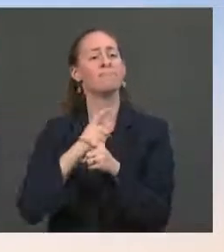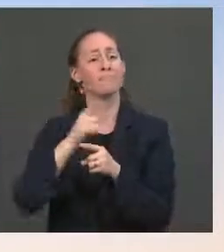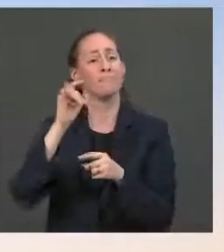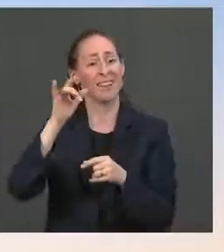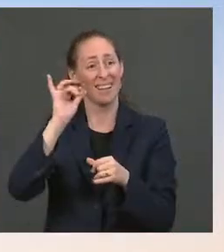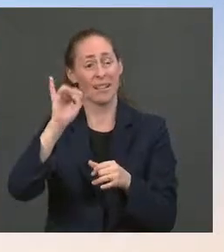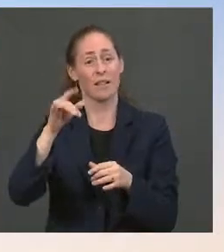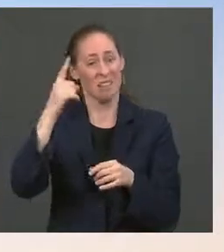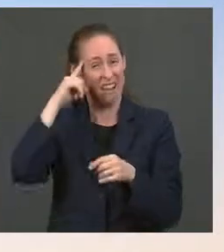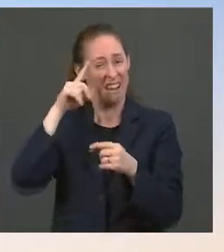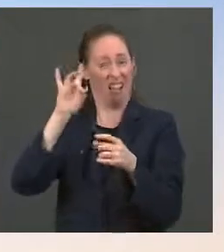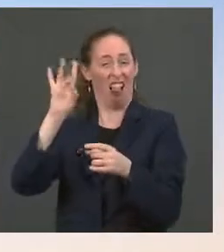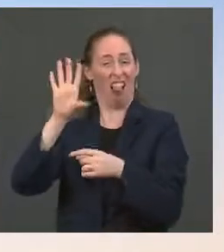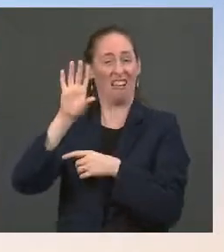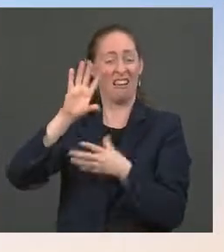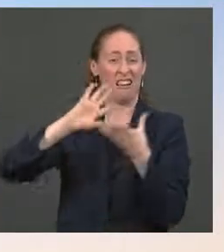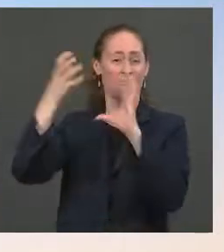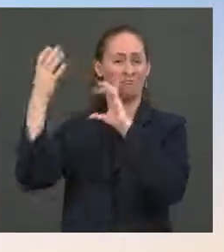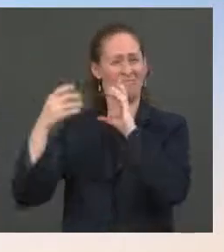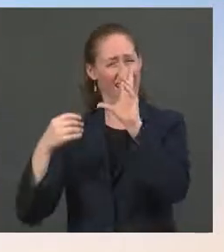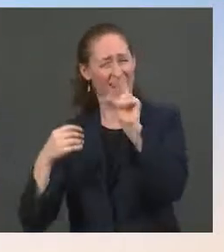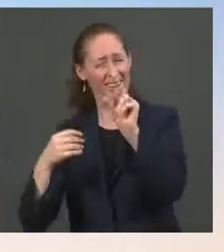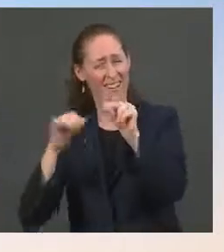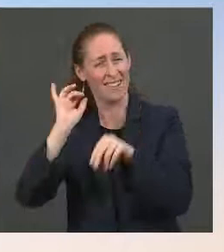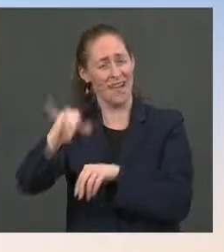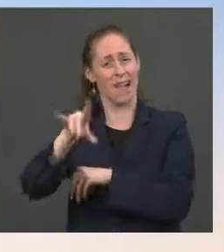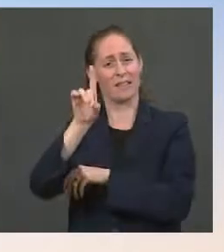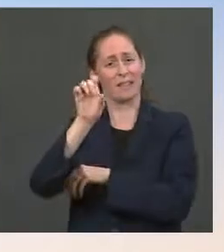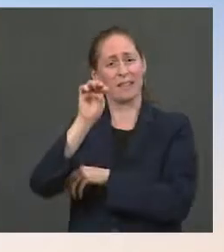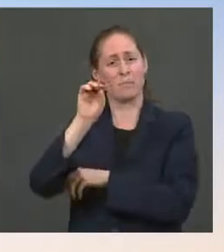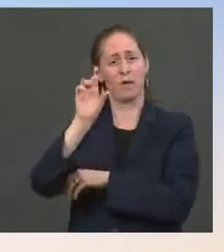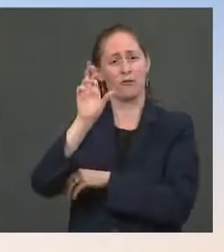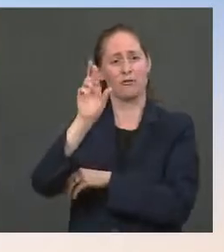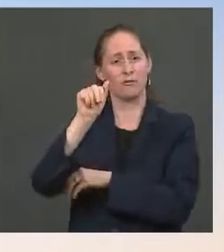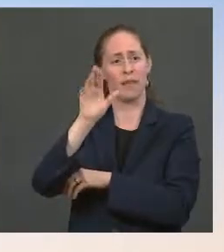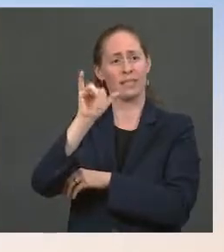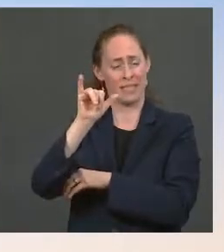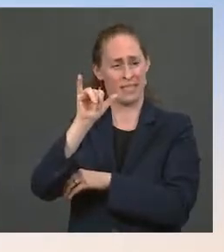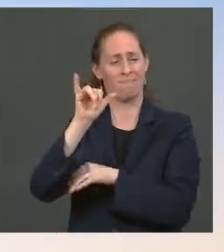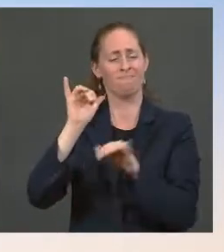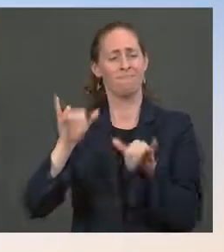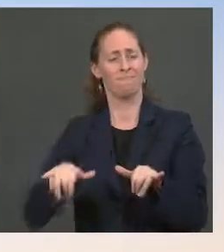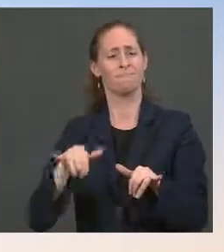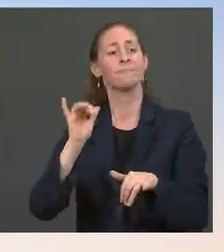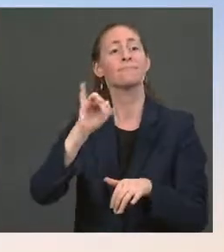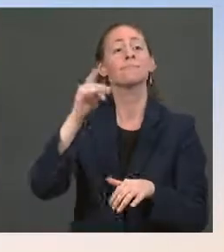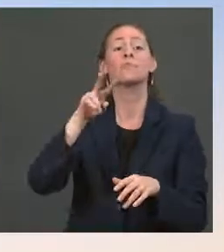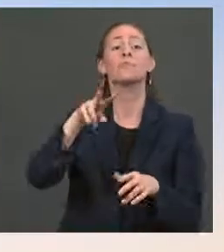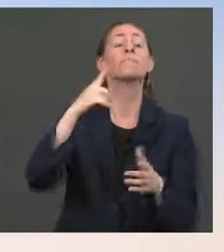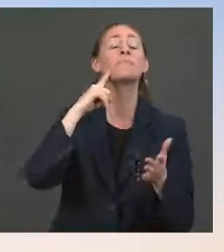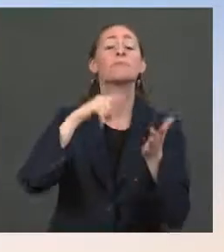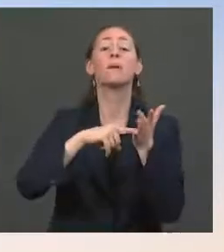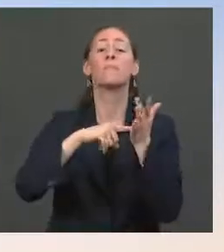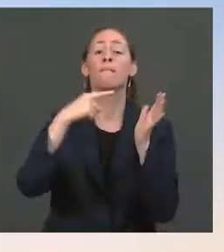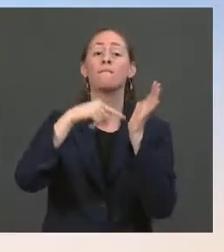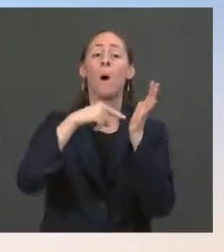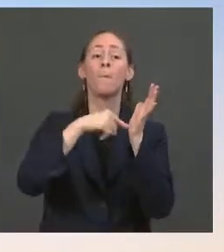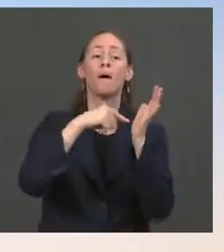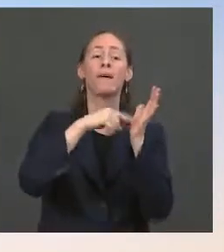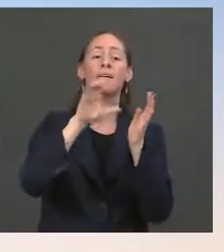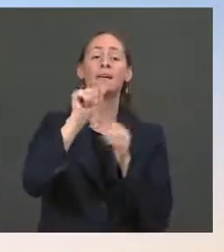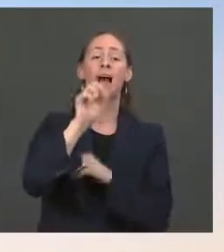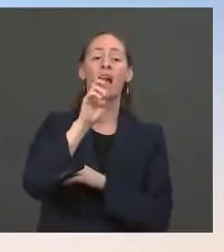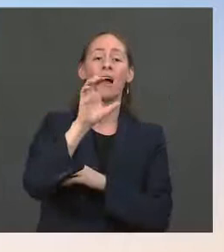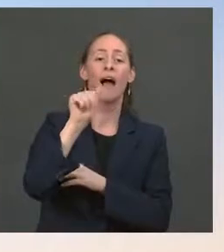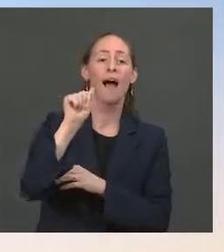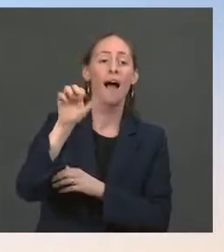we've seen it work this way. Bumps in the road. Look at the Affordable Care Act. Look at Dodd-Frank. Look at even the American Rescue Plan. These were